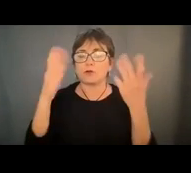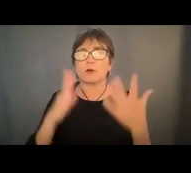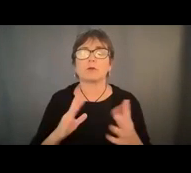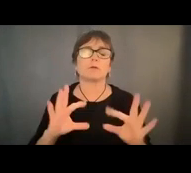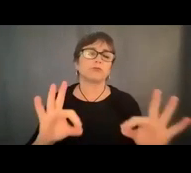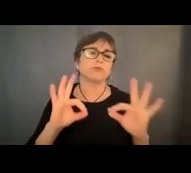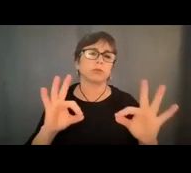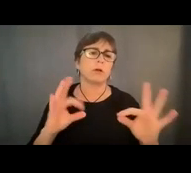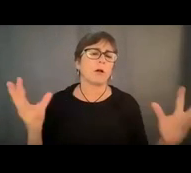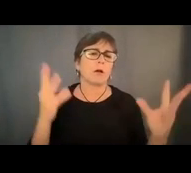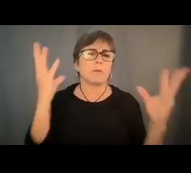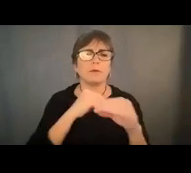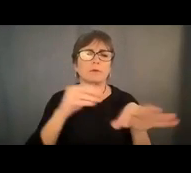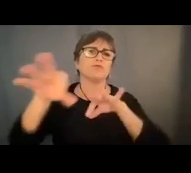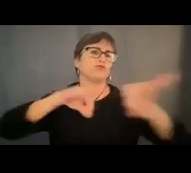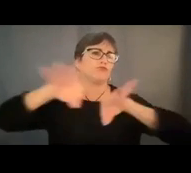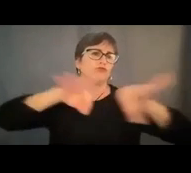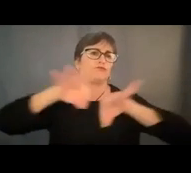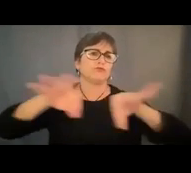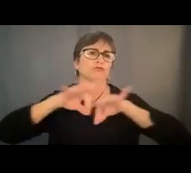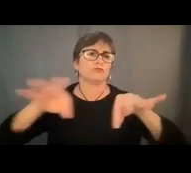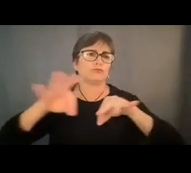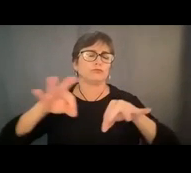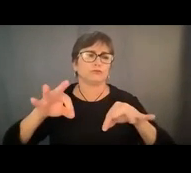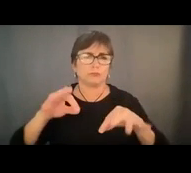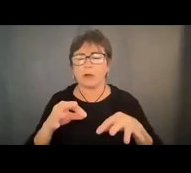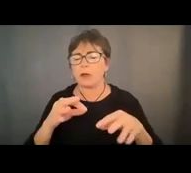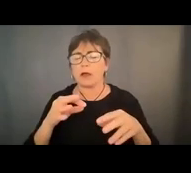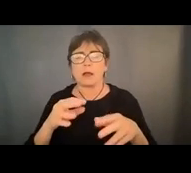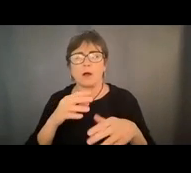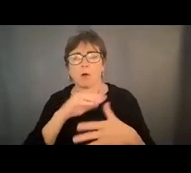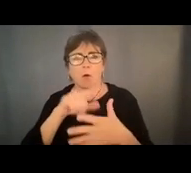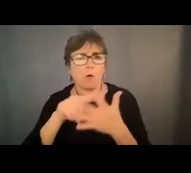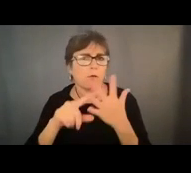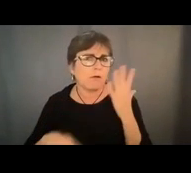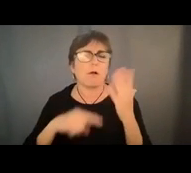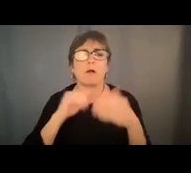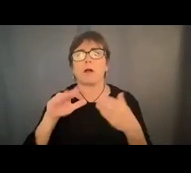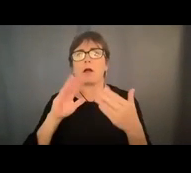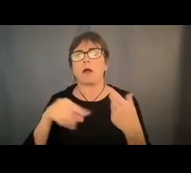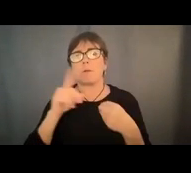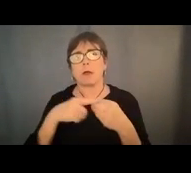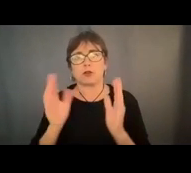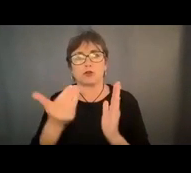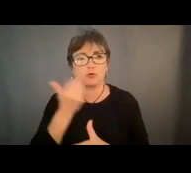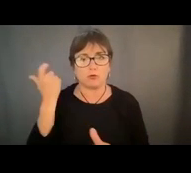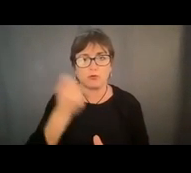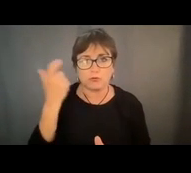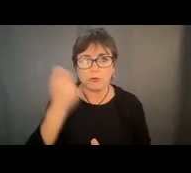job at giving new the information about this new grant, about the work that we